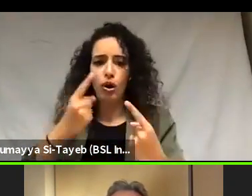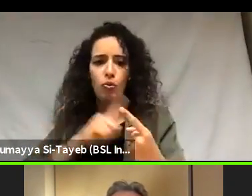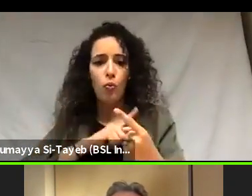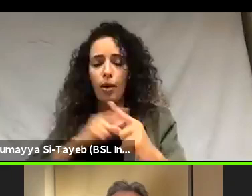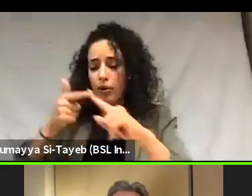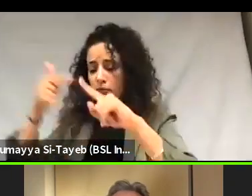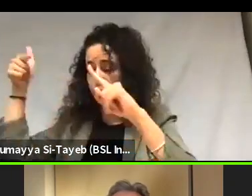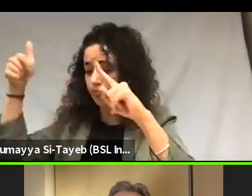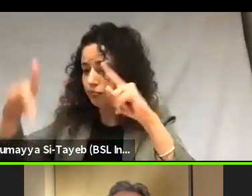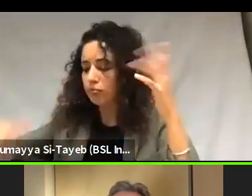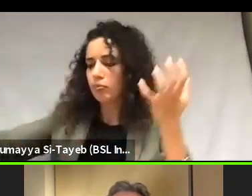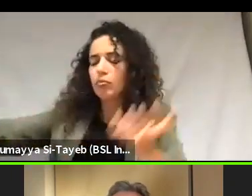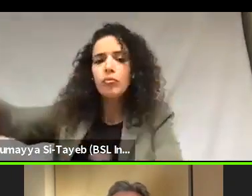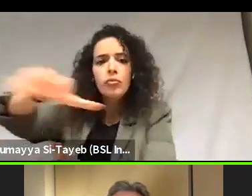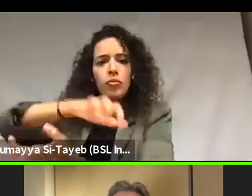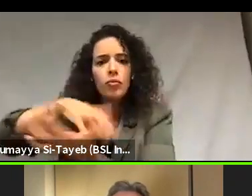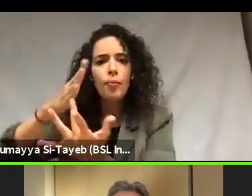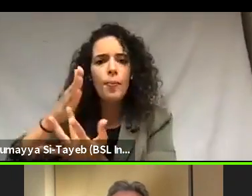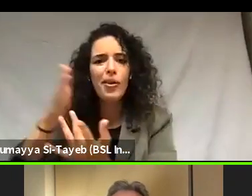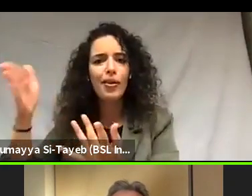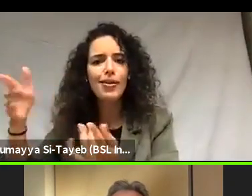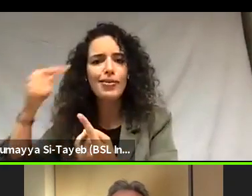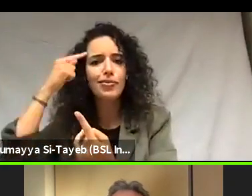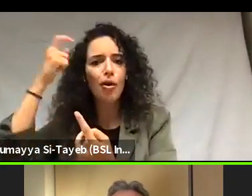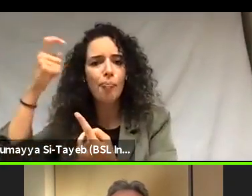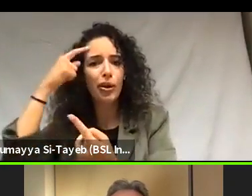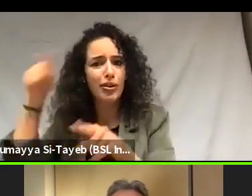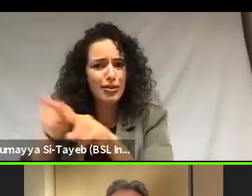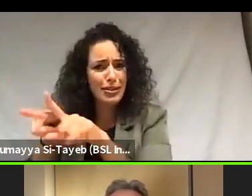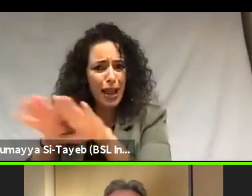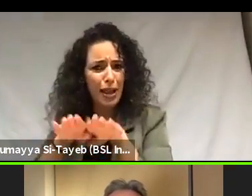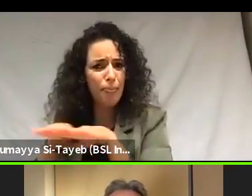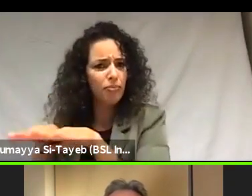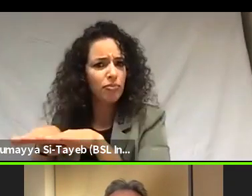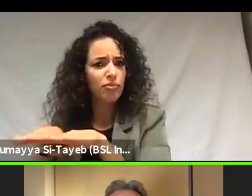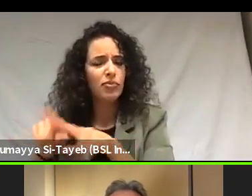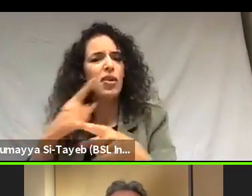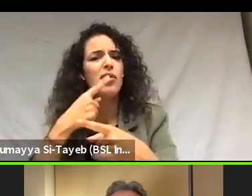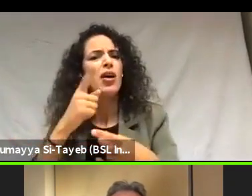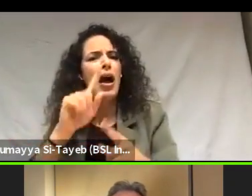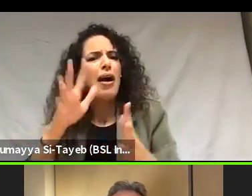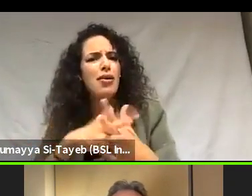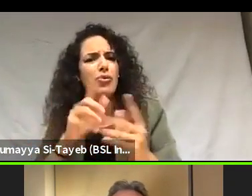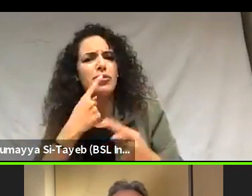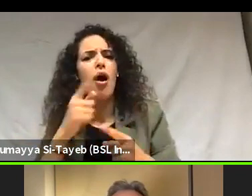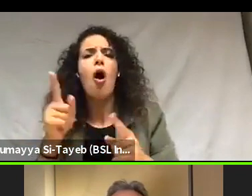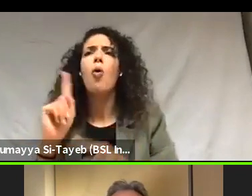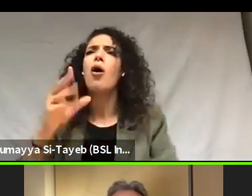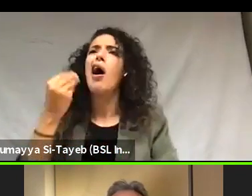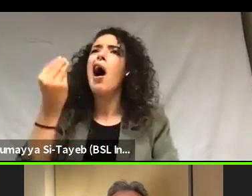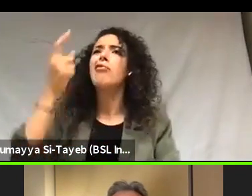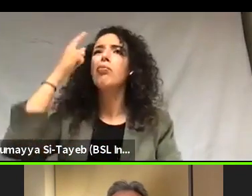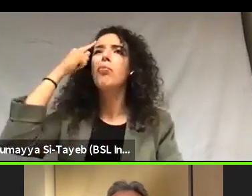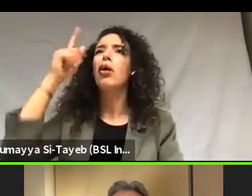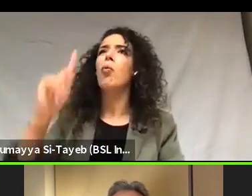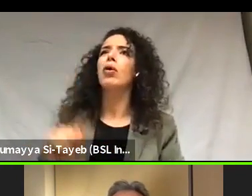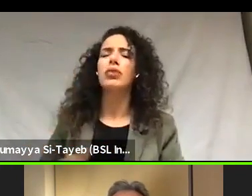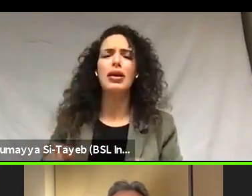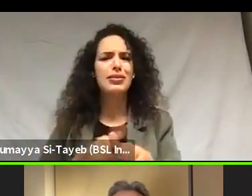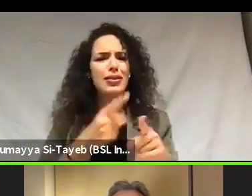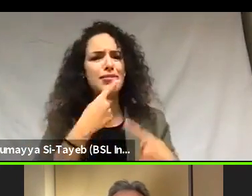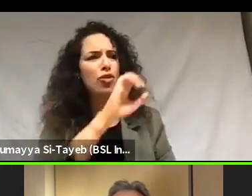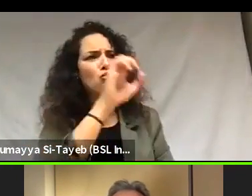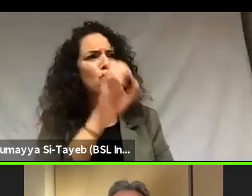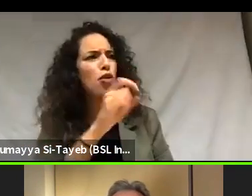of opinion in the Middle East, for example. It's no good saying, what do the Arabs think about this? It's like saying, what do the Europeans think? I don't think the